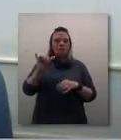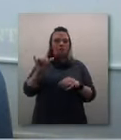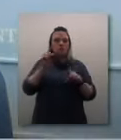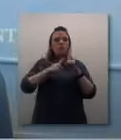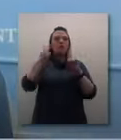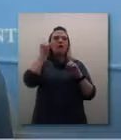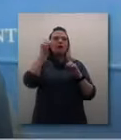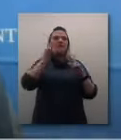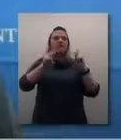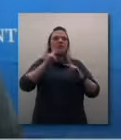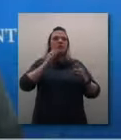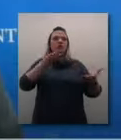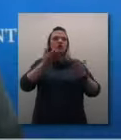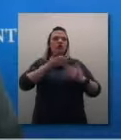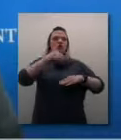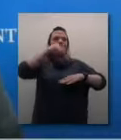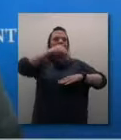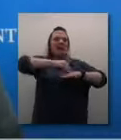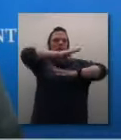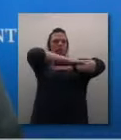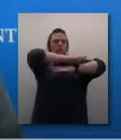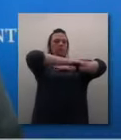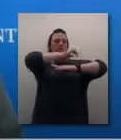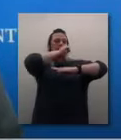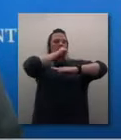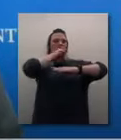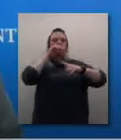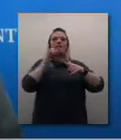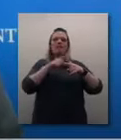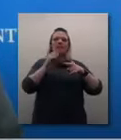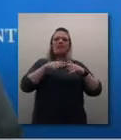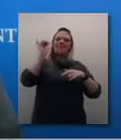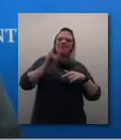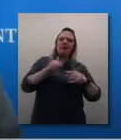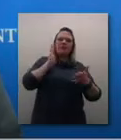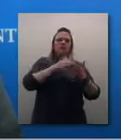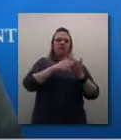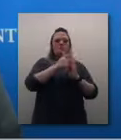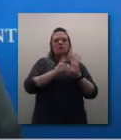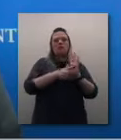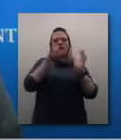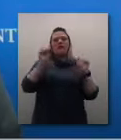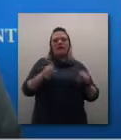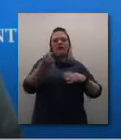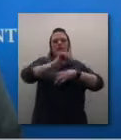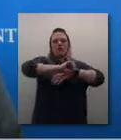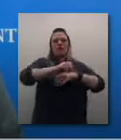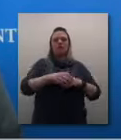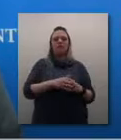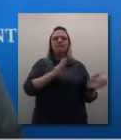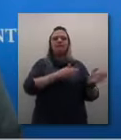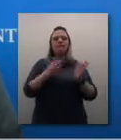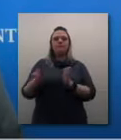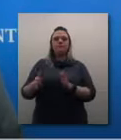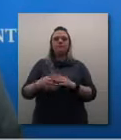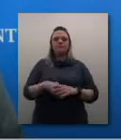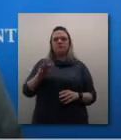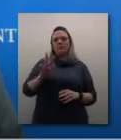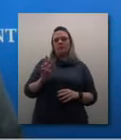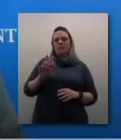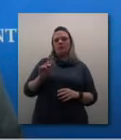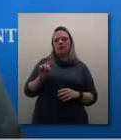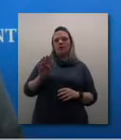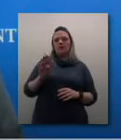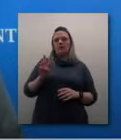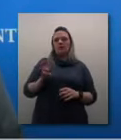drinking at the bar, they're violating the law. They're violating the executive order, and they can be shut down. Next question to